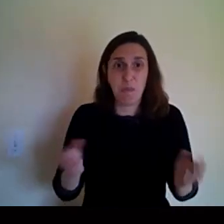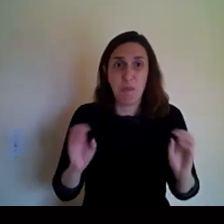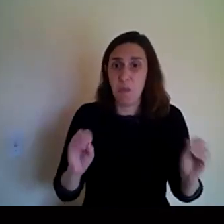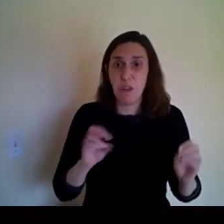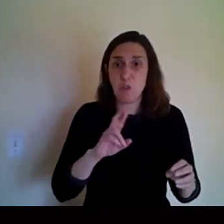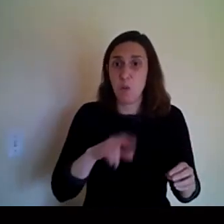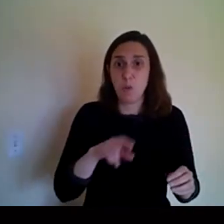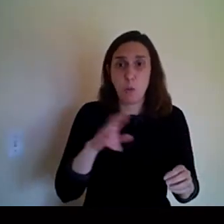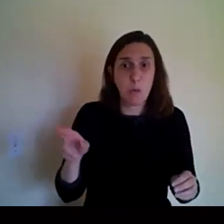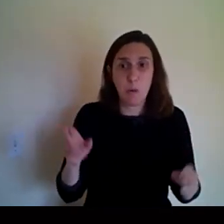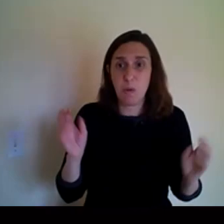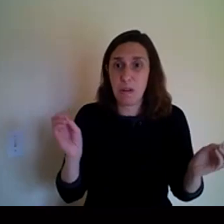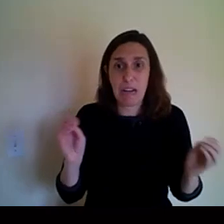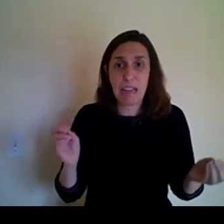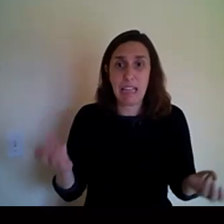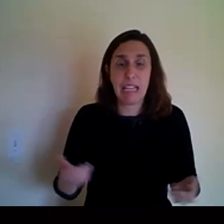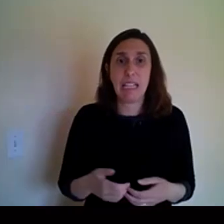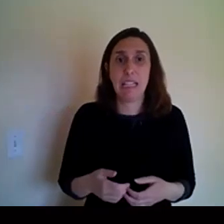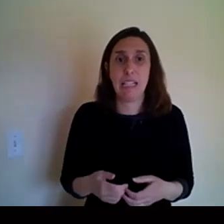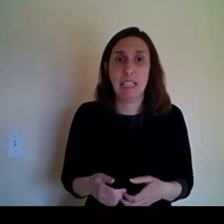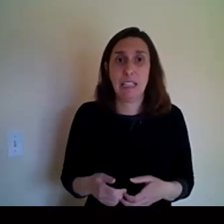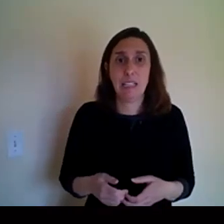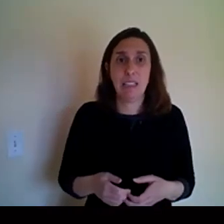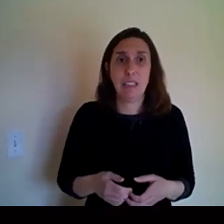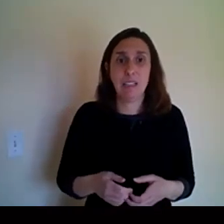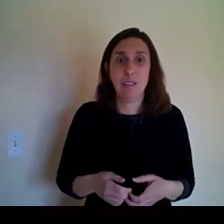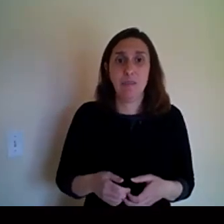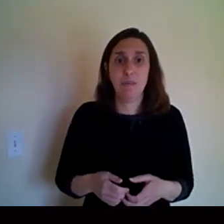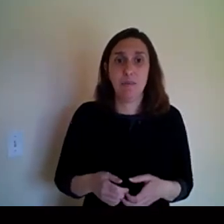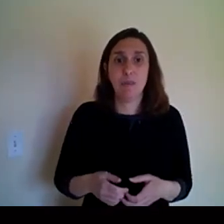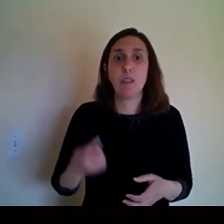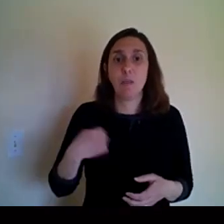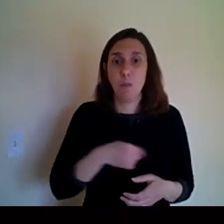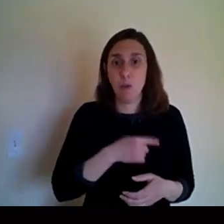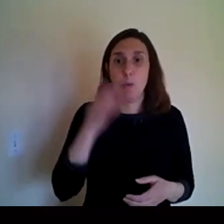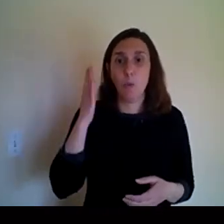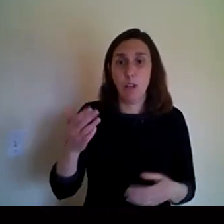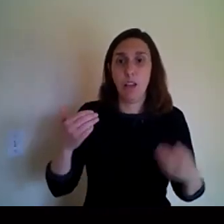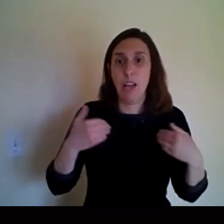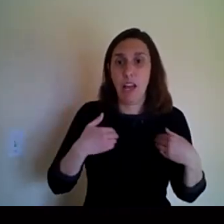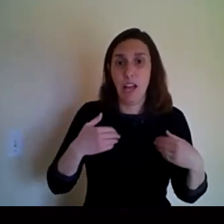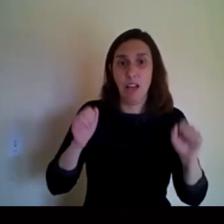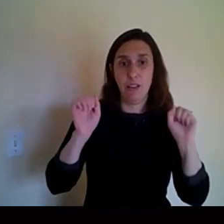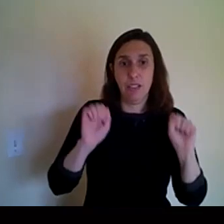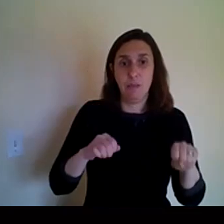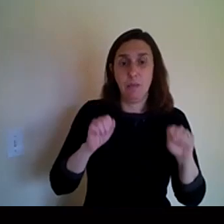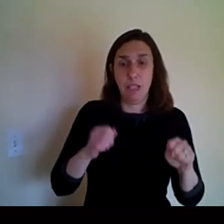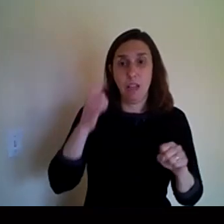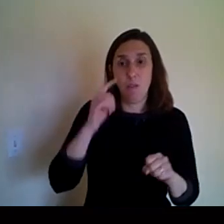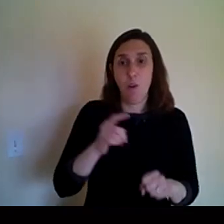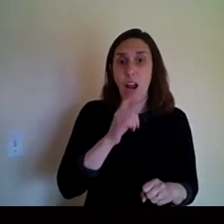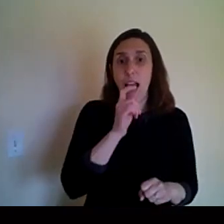with anything, including the variable. So we are going to have the ability for